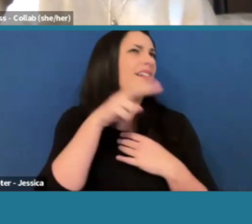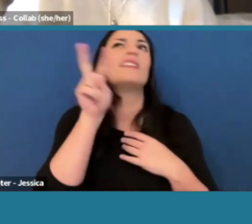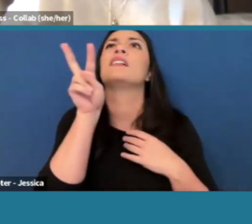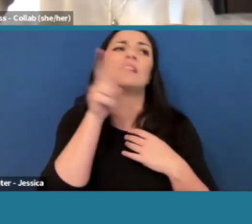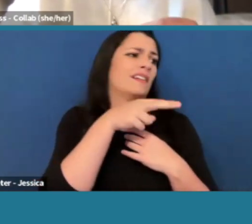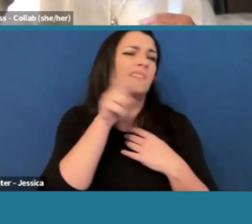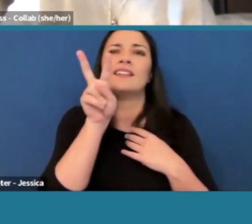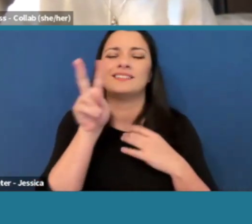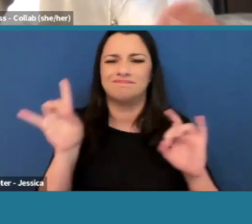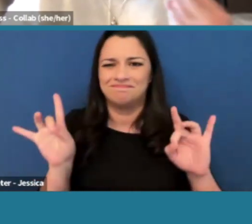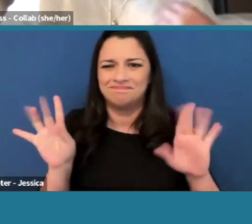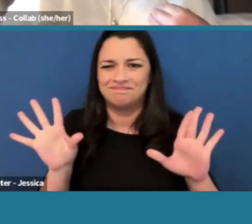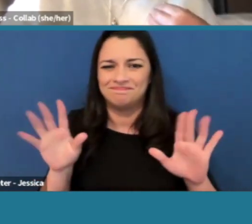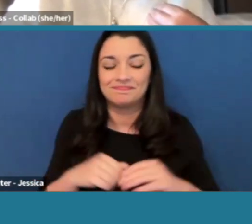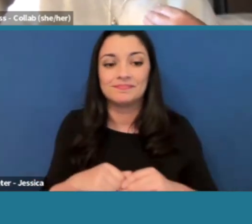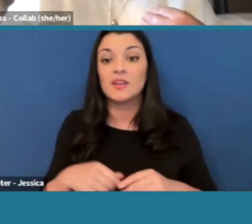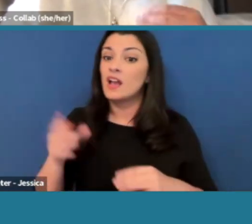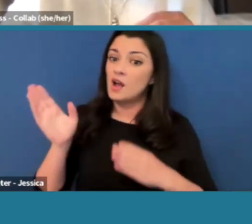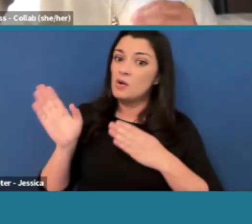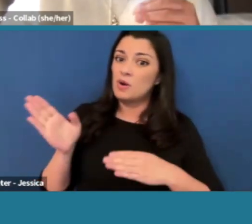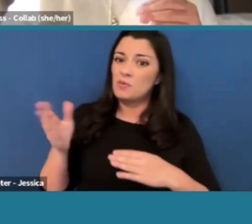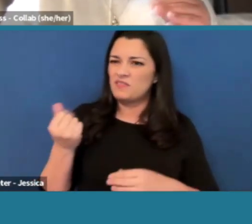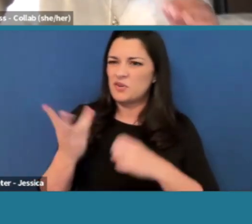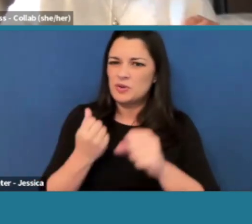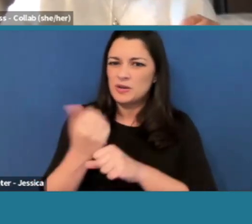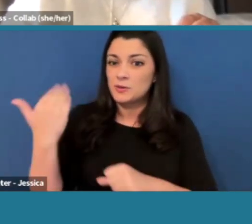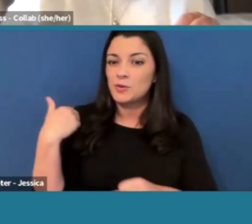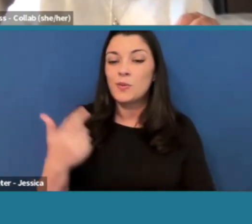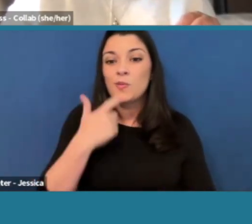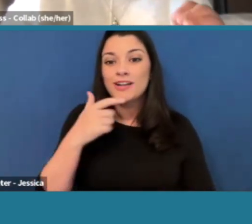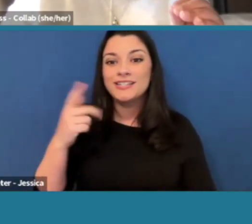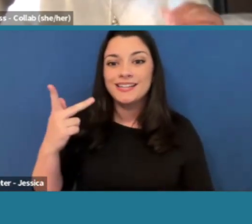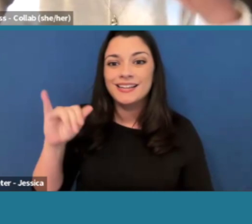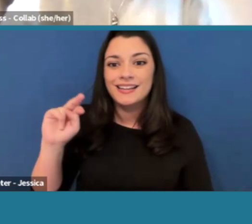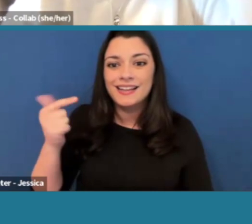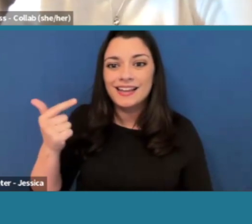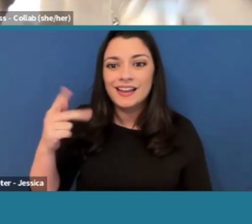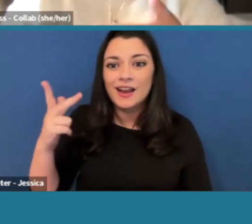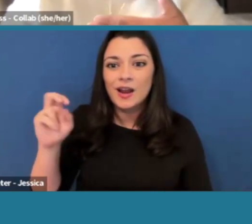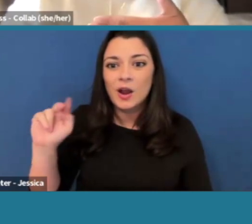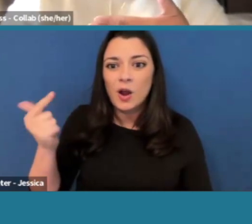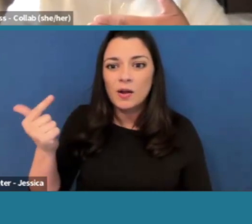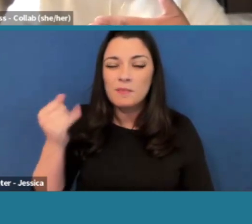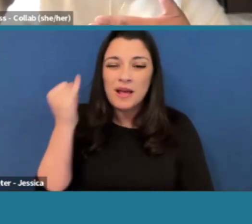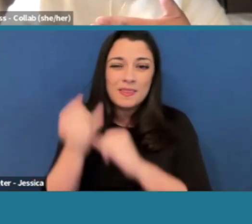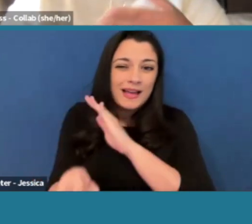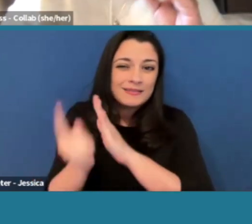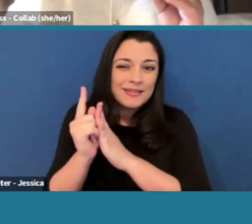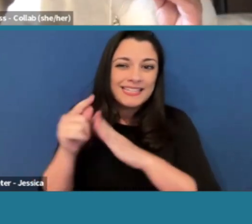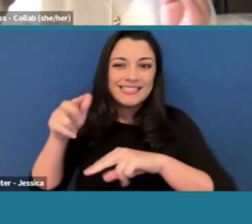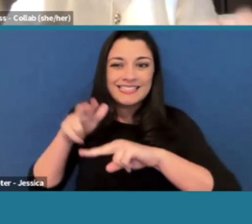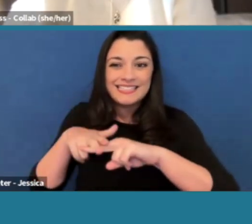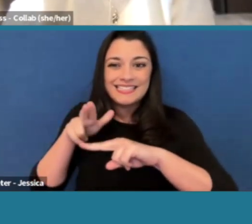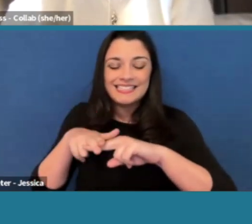see King Kong on Broadway a few years back. I got last minute tickets and was seated really front row